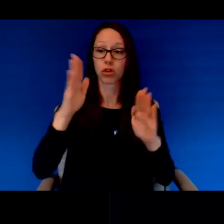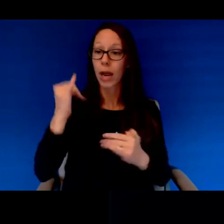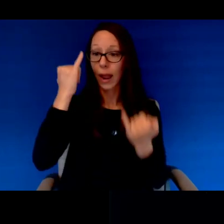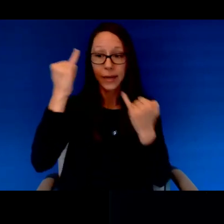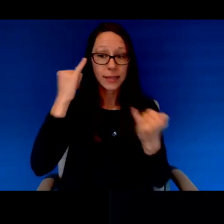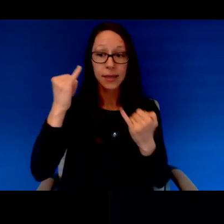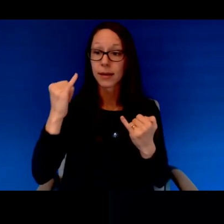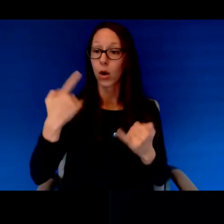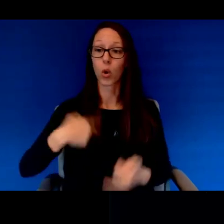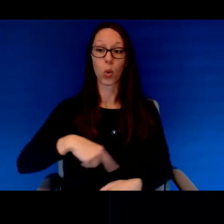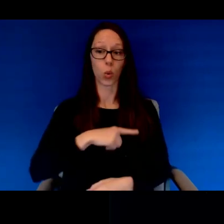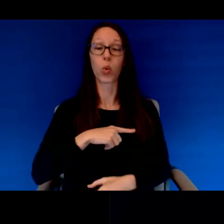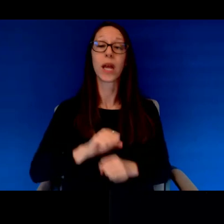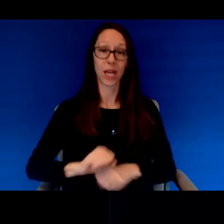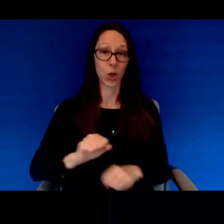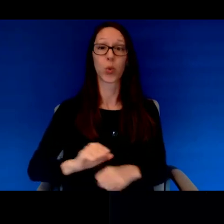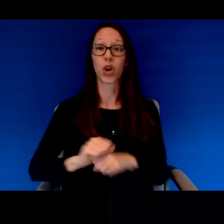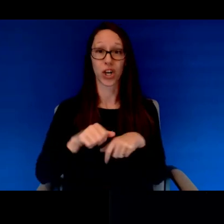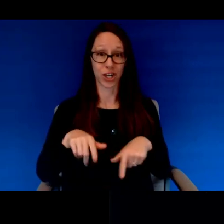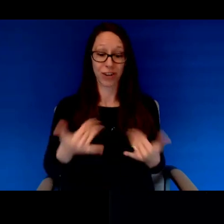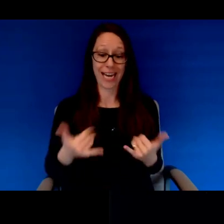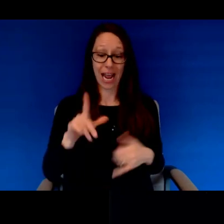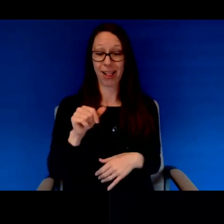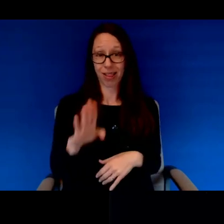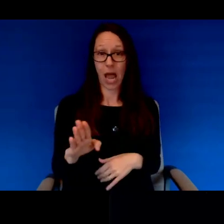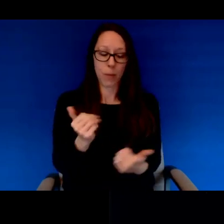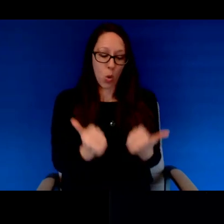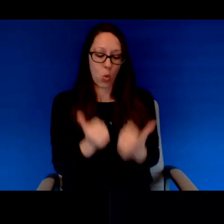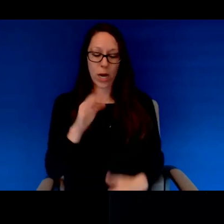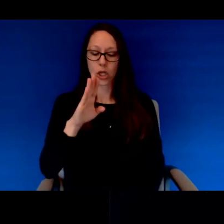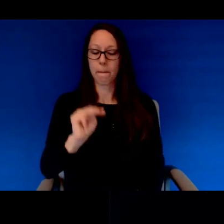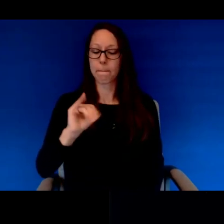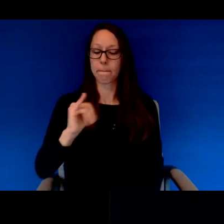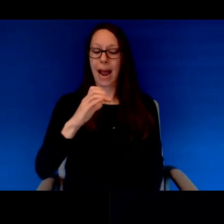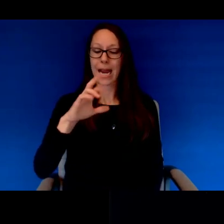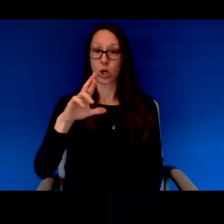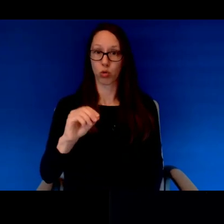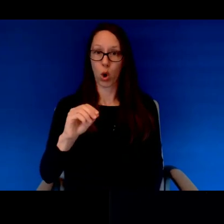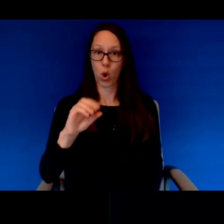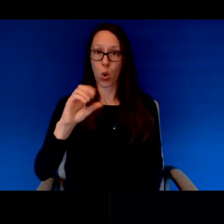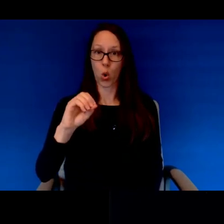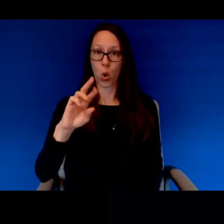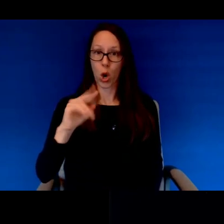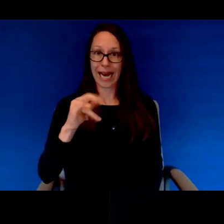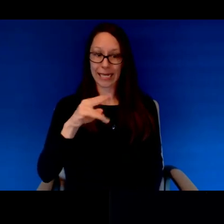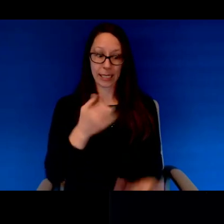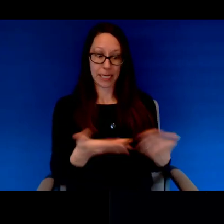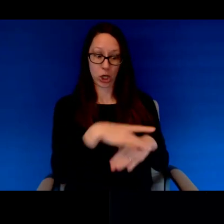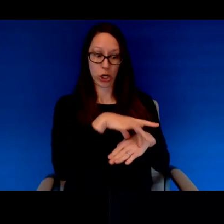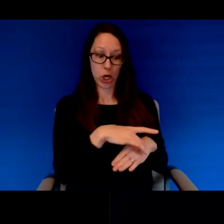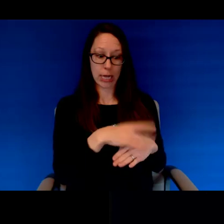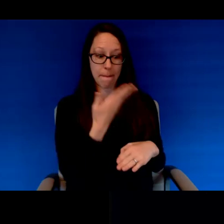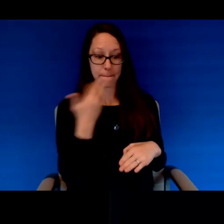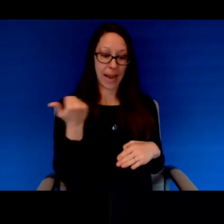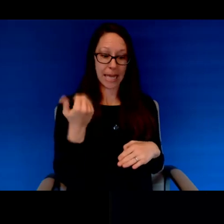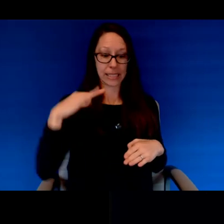actually something that we work on in our lab is which microorganisms from Earth Mhm. are the most beneficial,